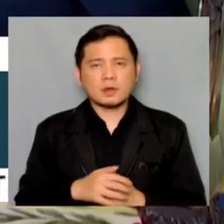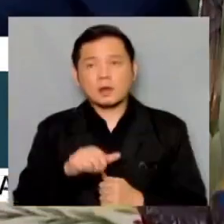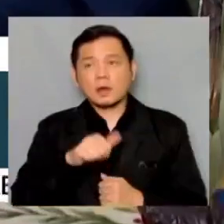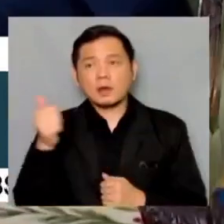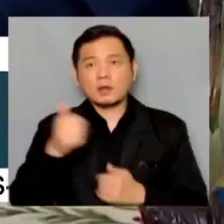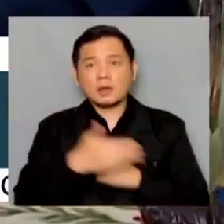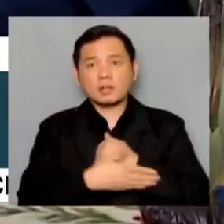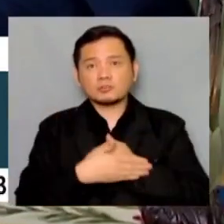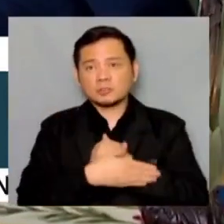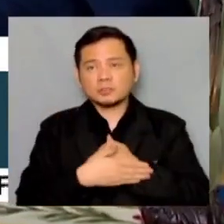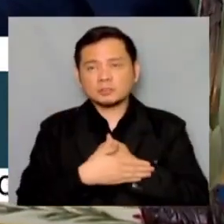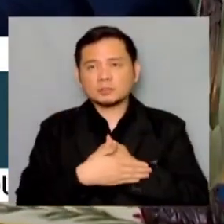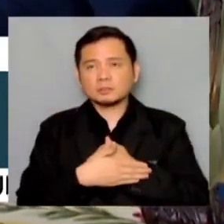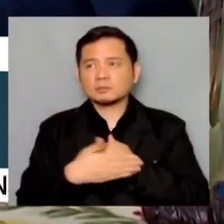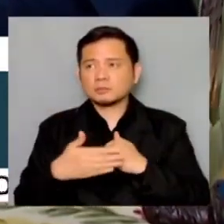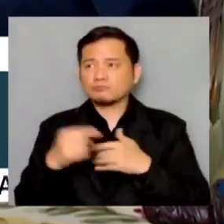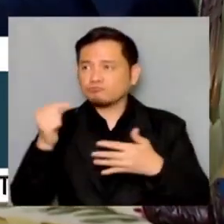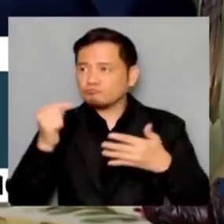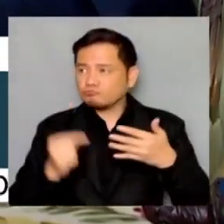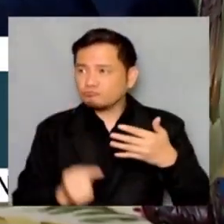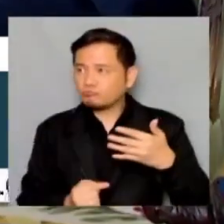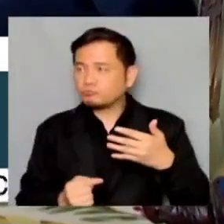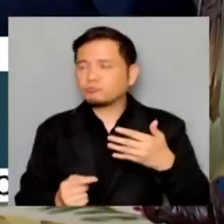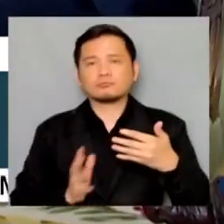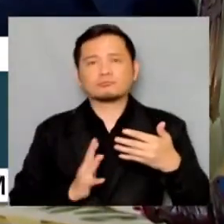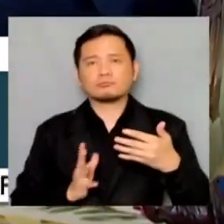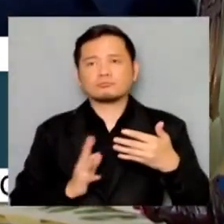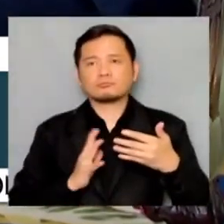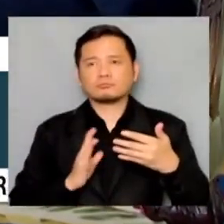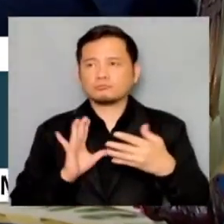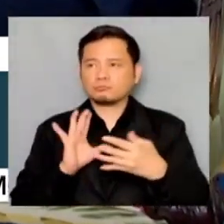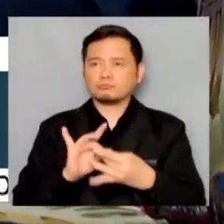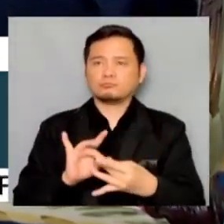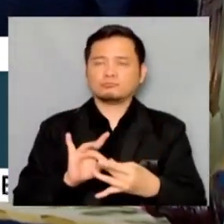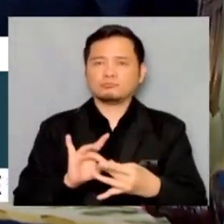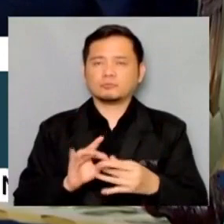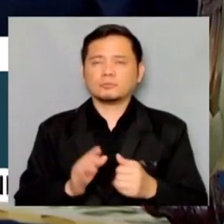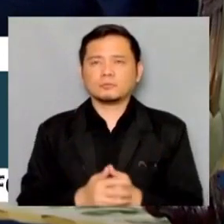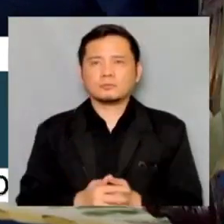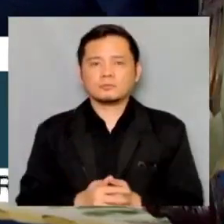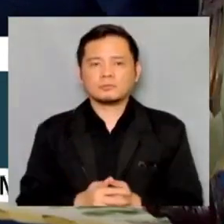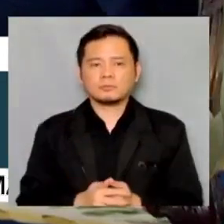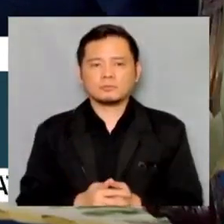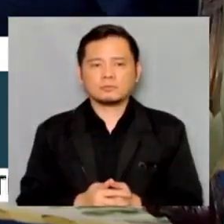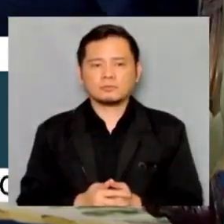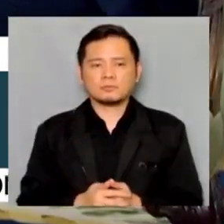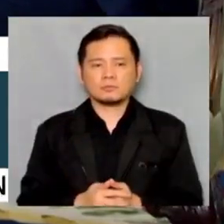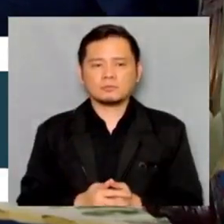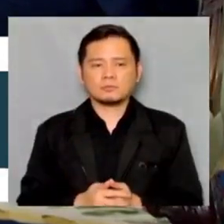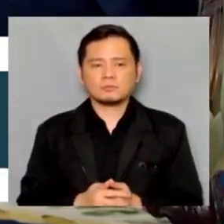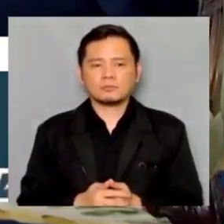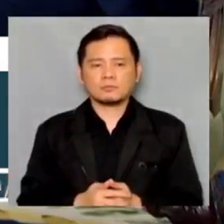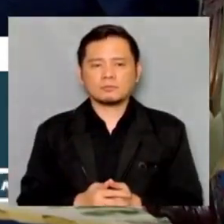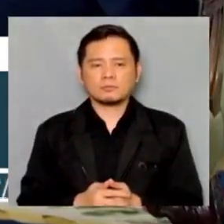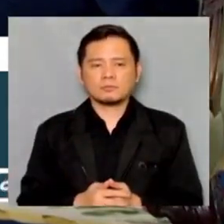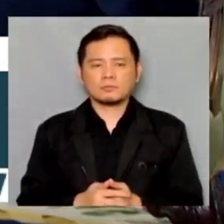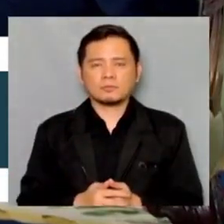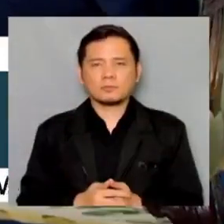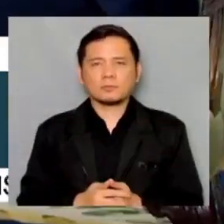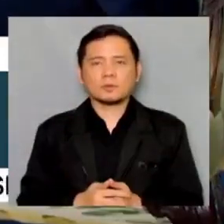and deepen it substantially in many different ways through the Indo-Pacific